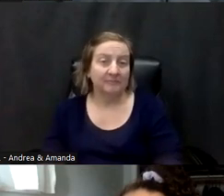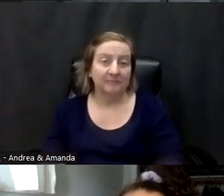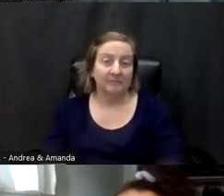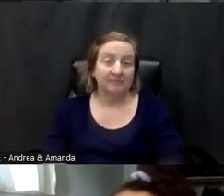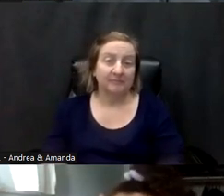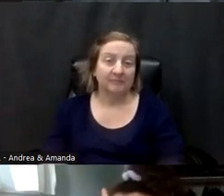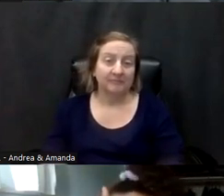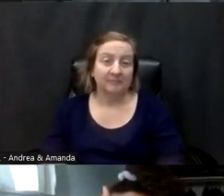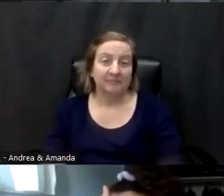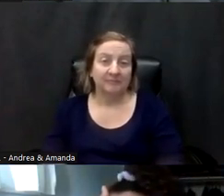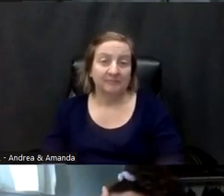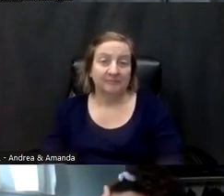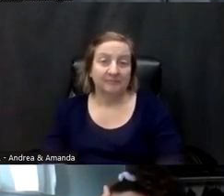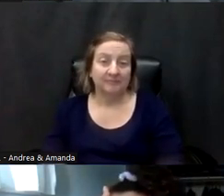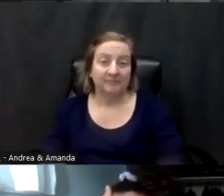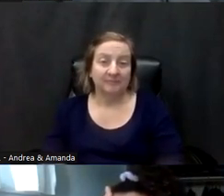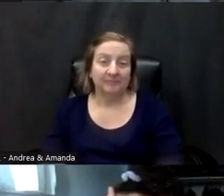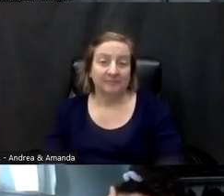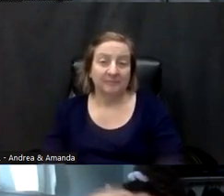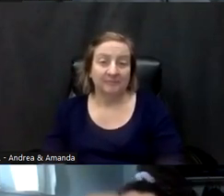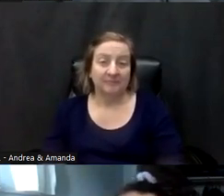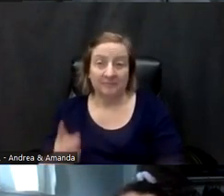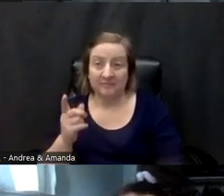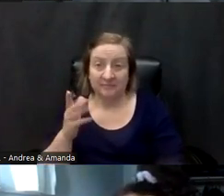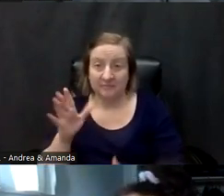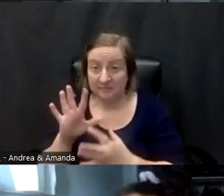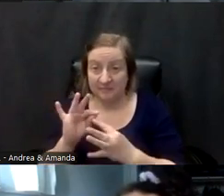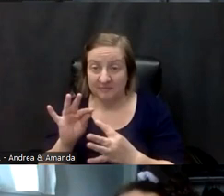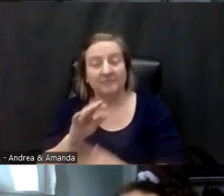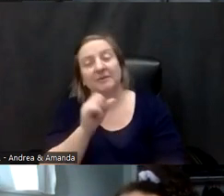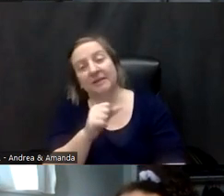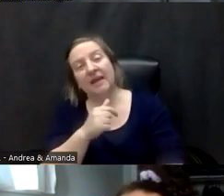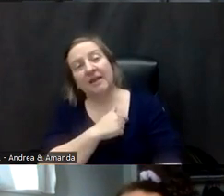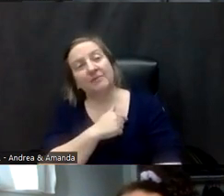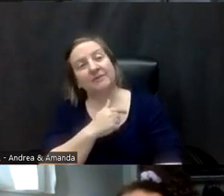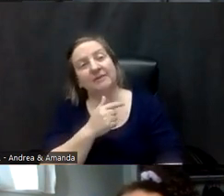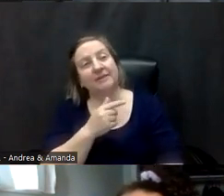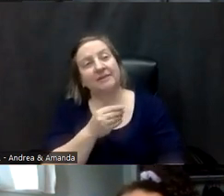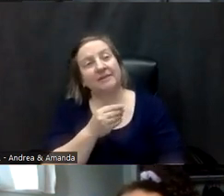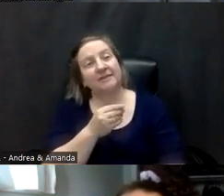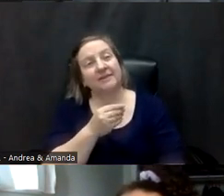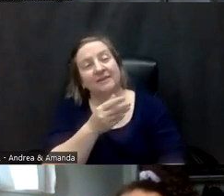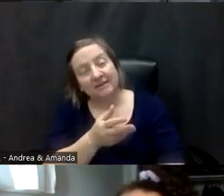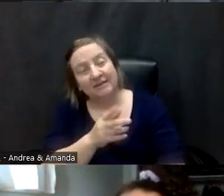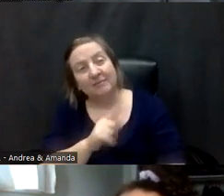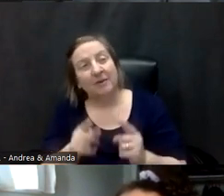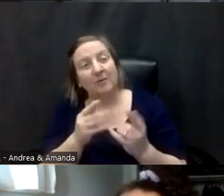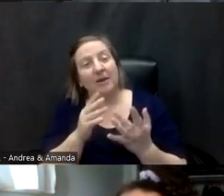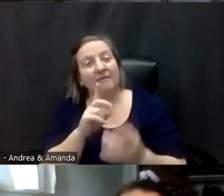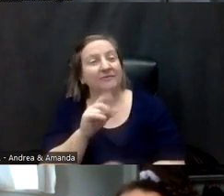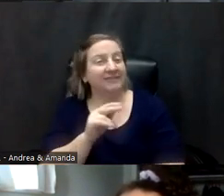Yeah, are you finished with your comment? Yeah, I was gonna give it back. I was gonna wait for